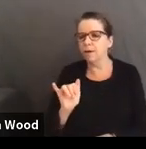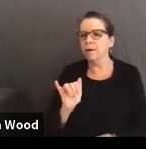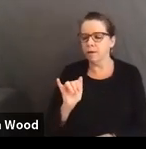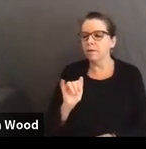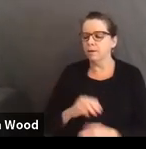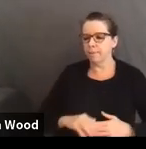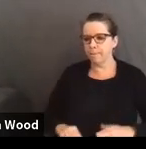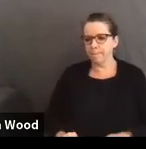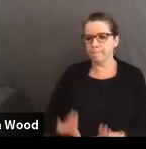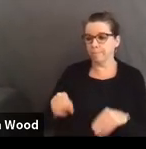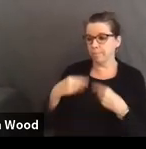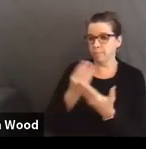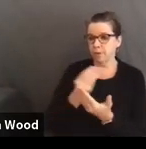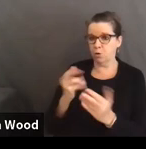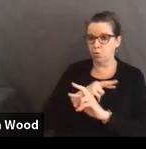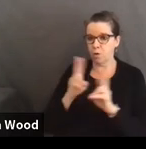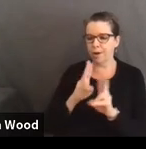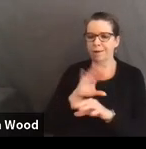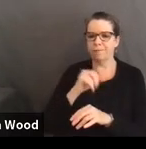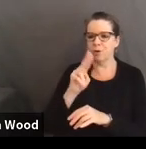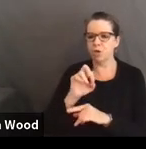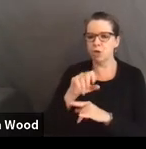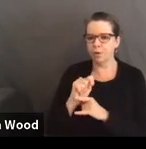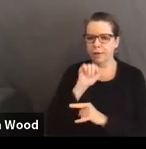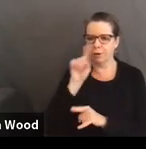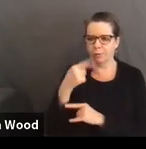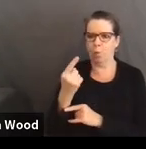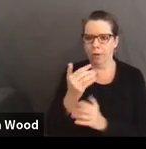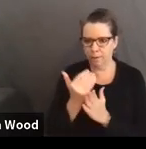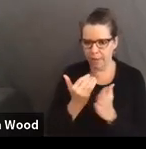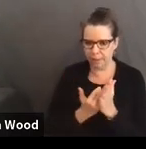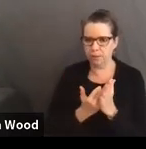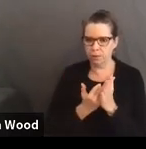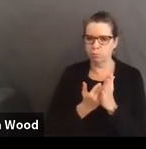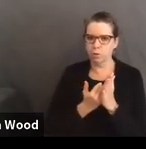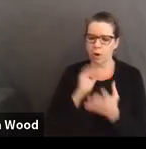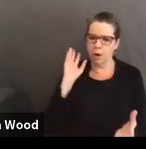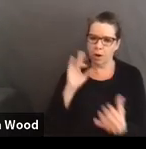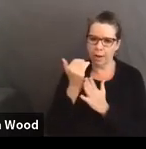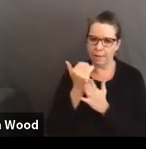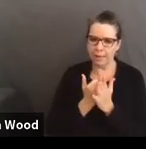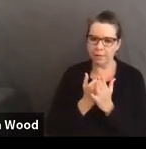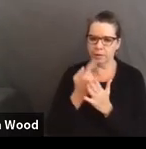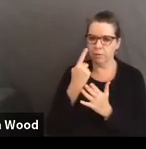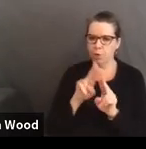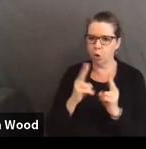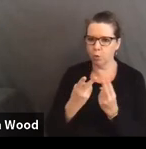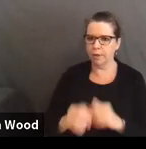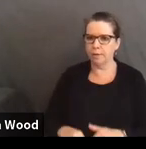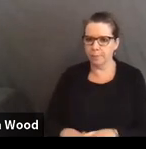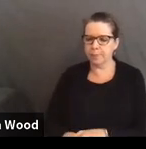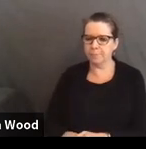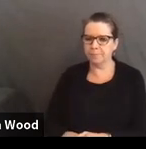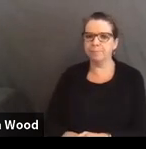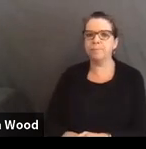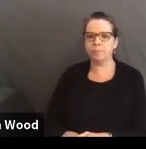scope and sequence, part of a unit, and those lessons and the individual, the sequences or packages of lessons, if you will, are